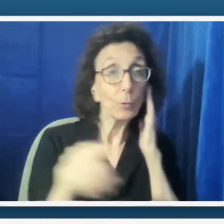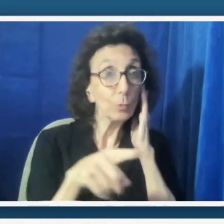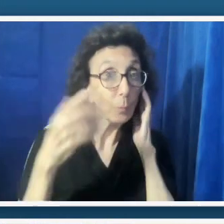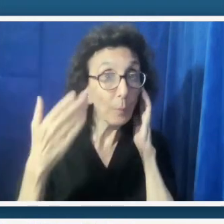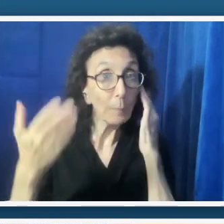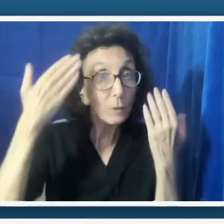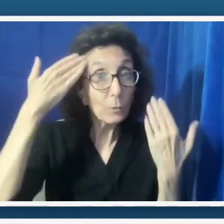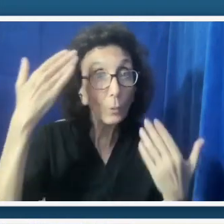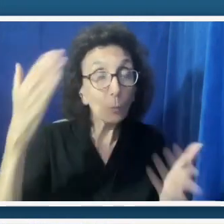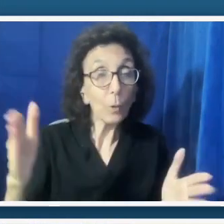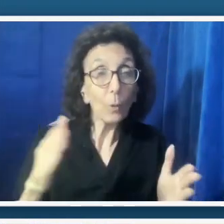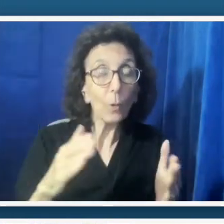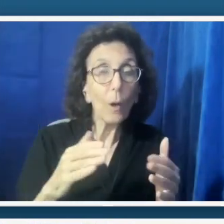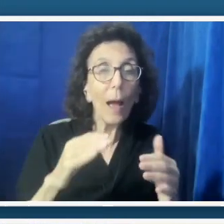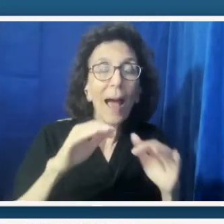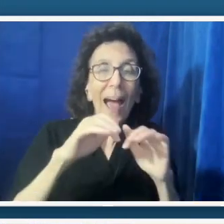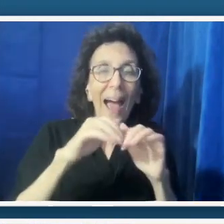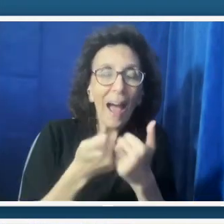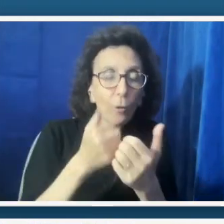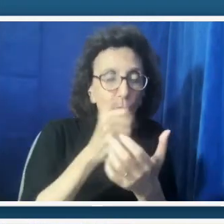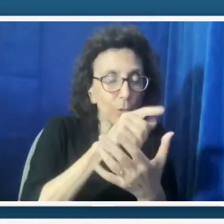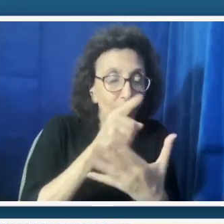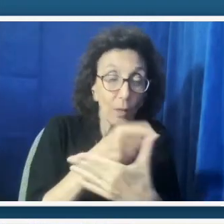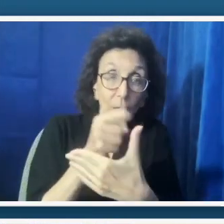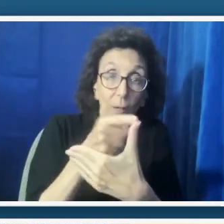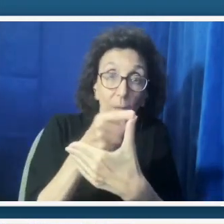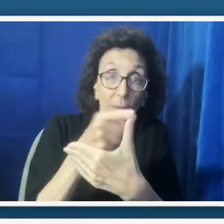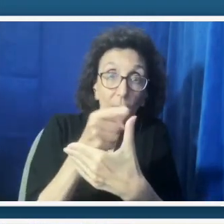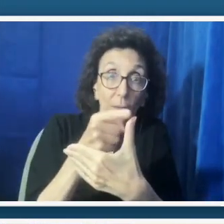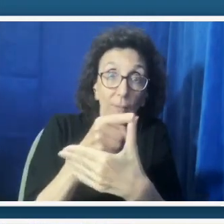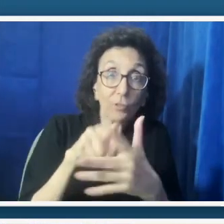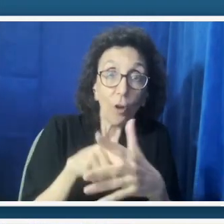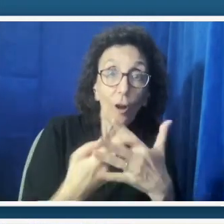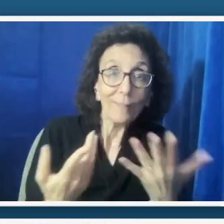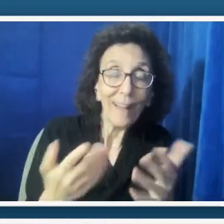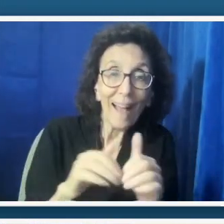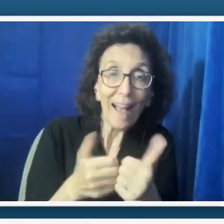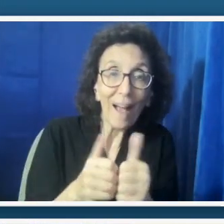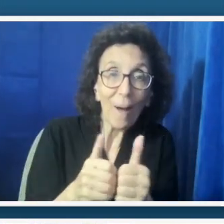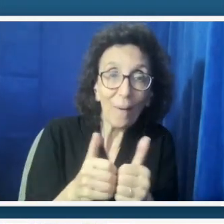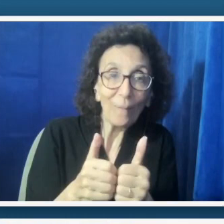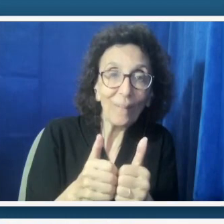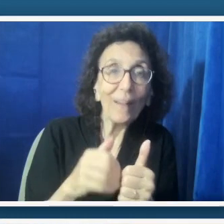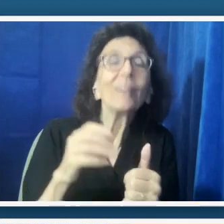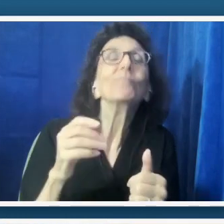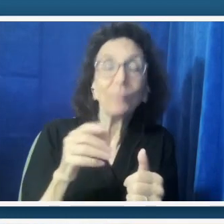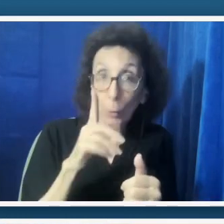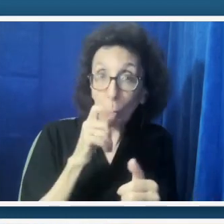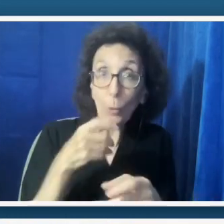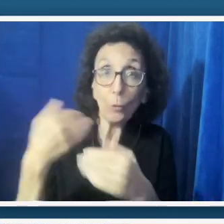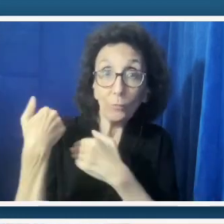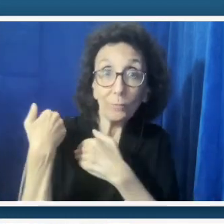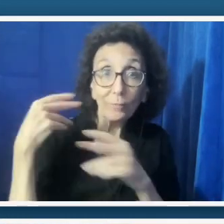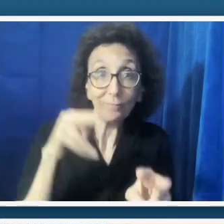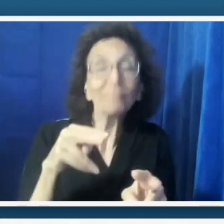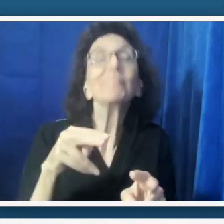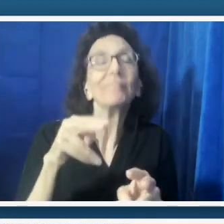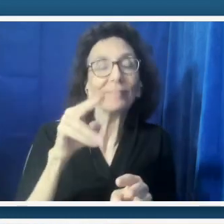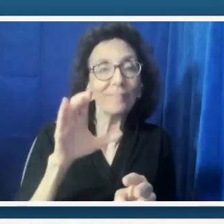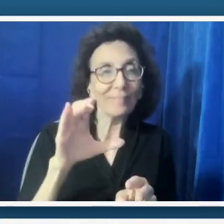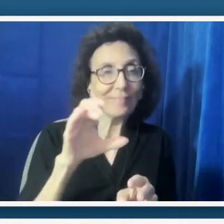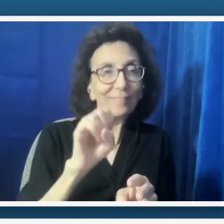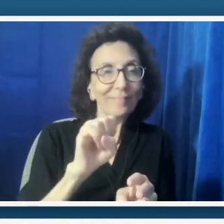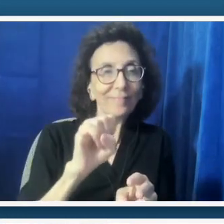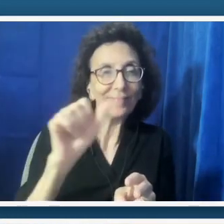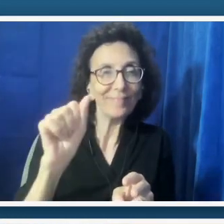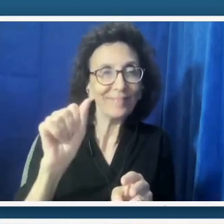taken to even get to that initial artist sketch or study, which is also overseen by CSAC. First,